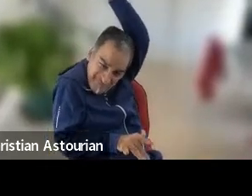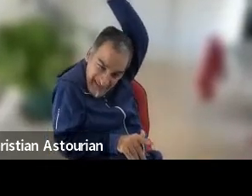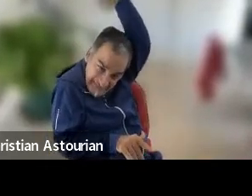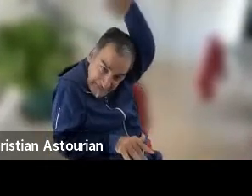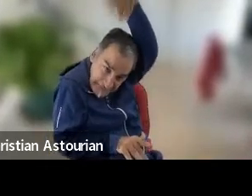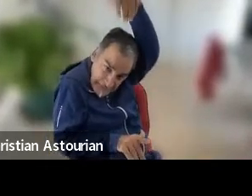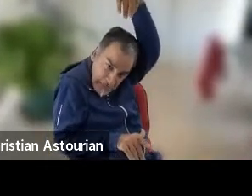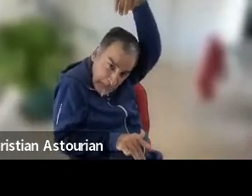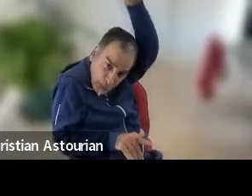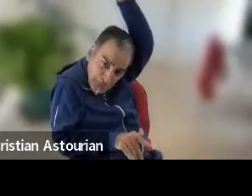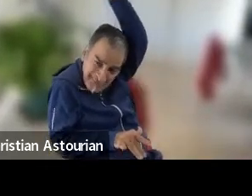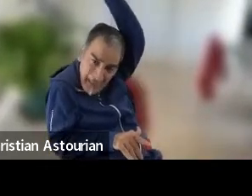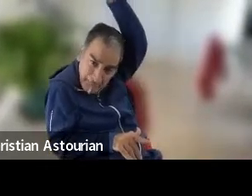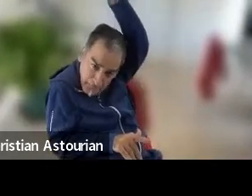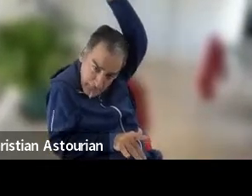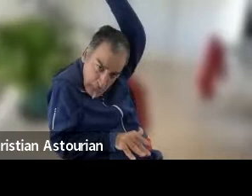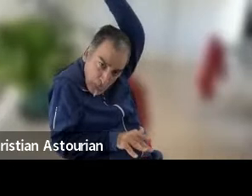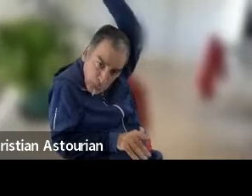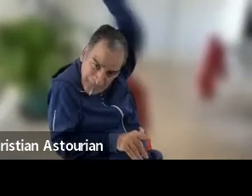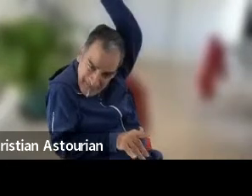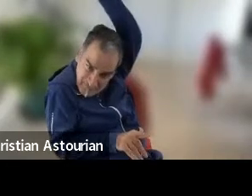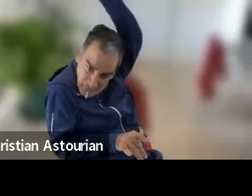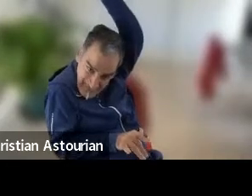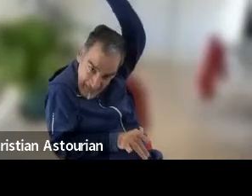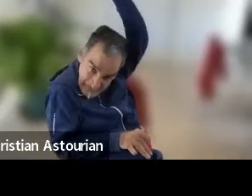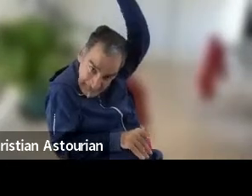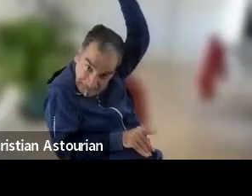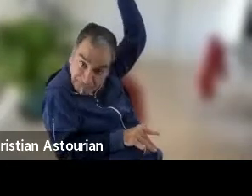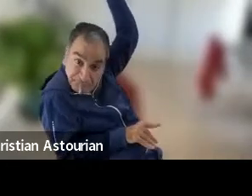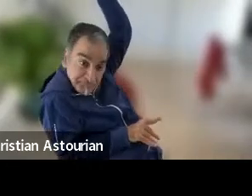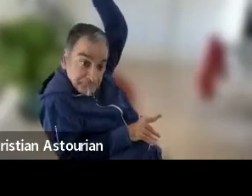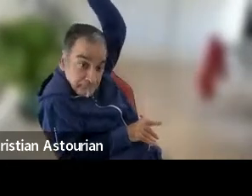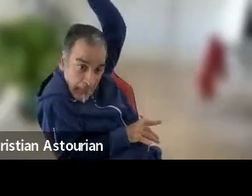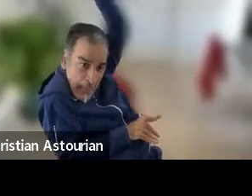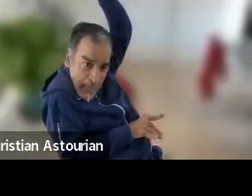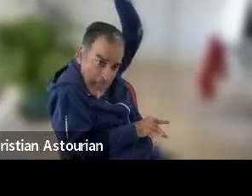more funding to be able to pay for that.